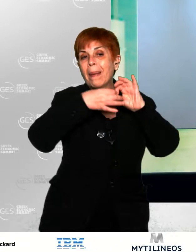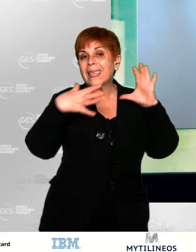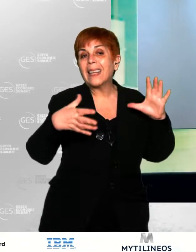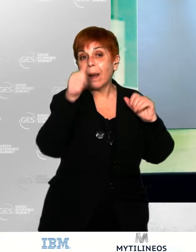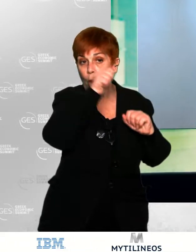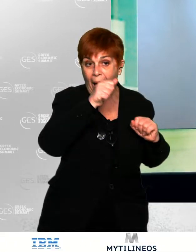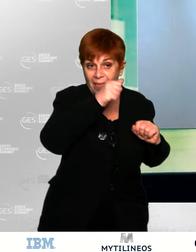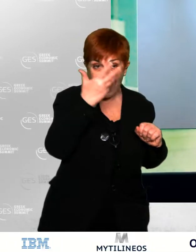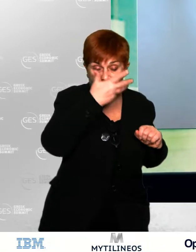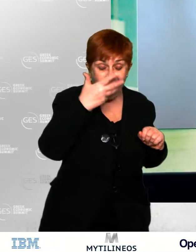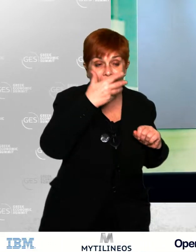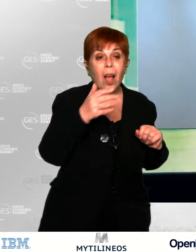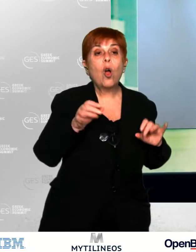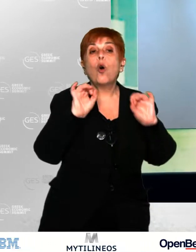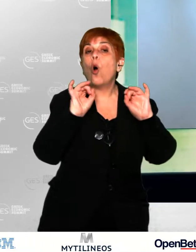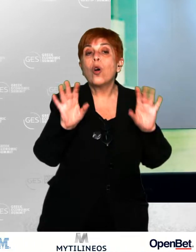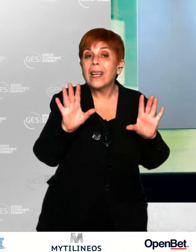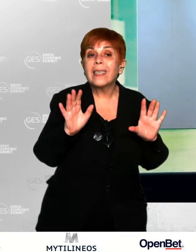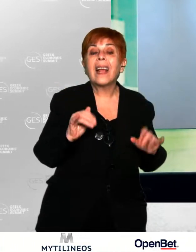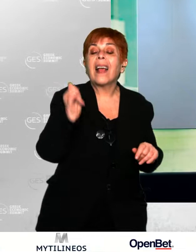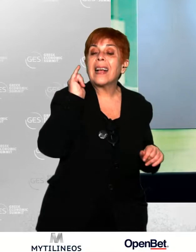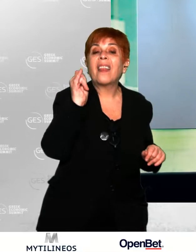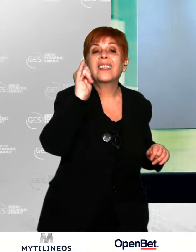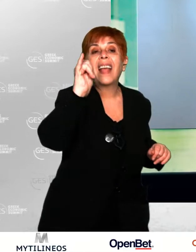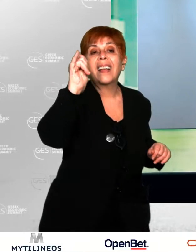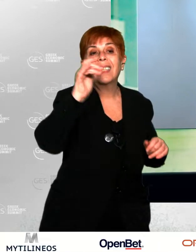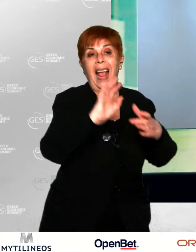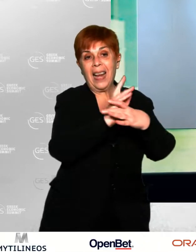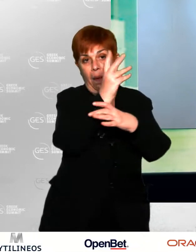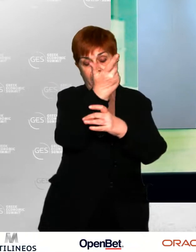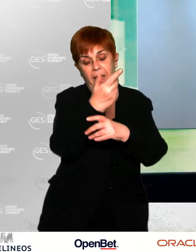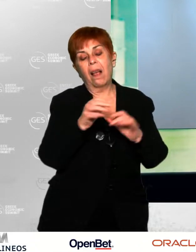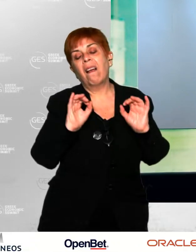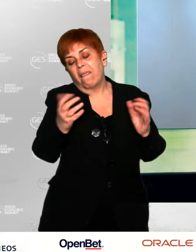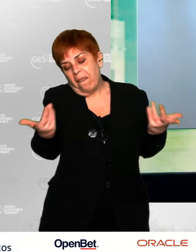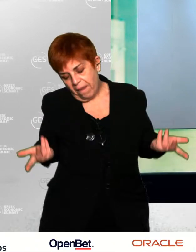growth. But it requires very careful handling, and